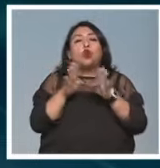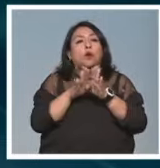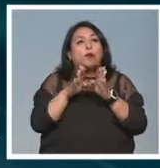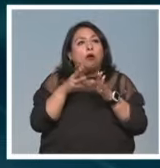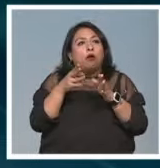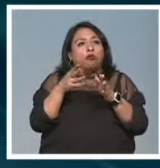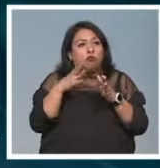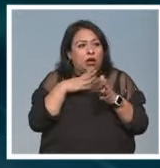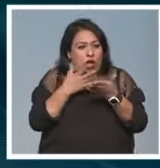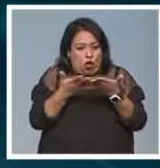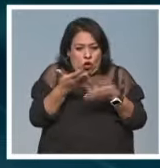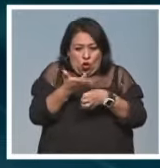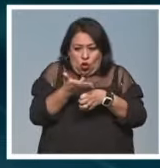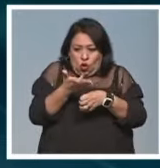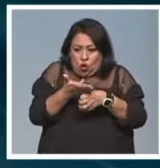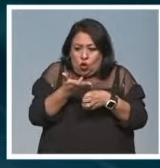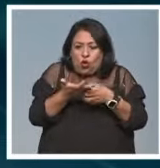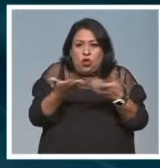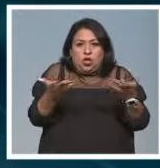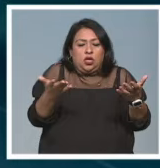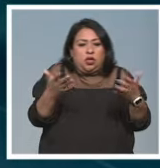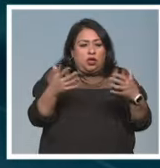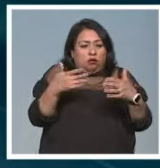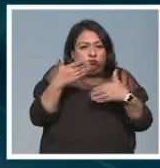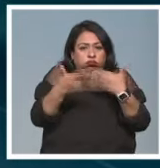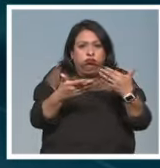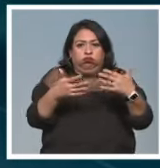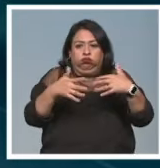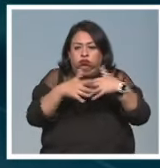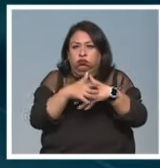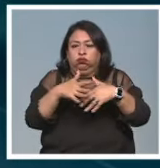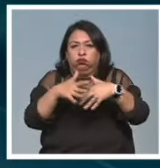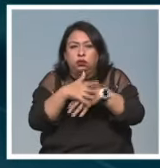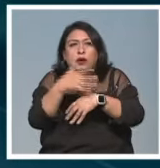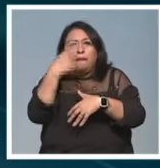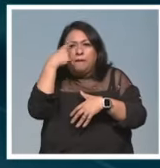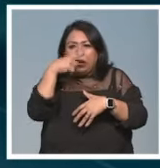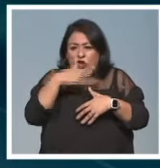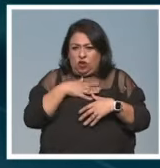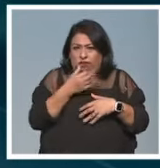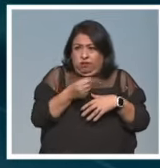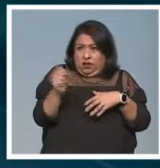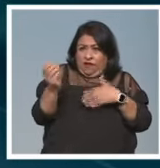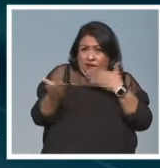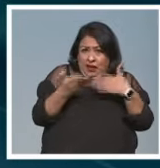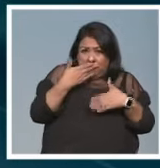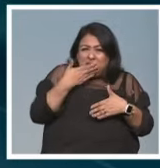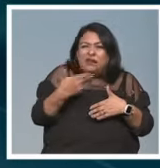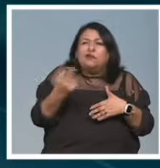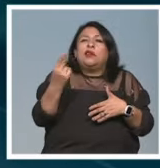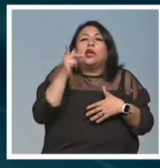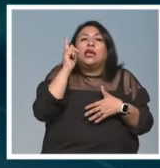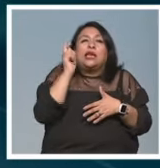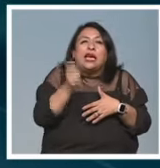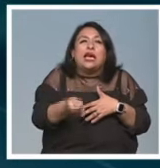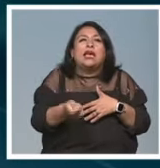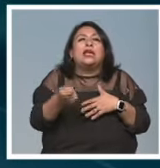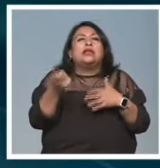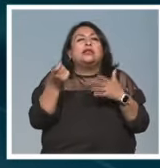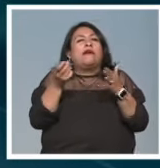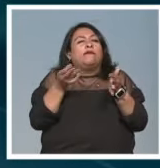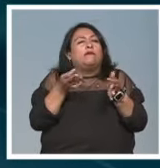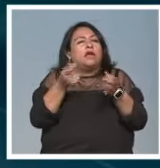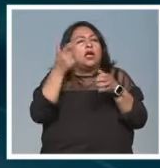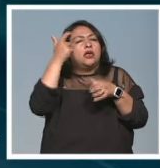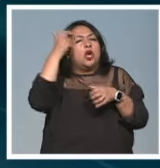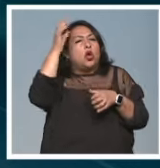moment, from moment to moment. And to be a fine dancer, you need to have a very sophisticated consciousness that can